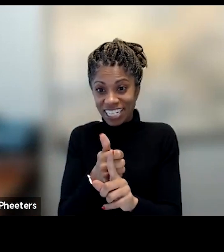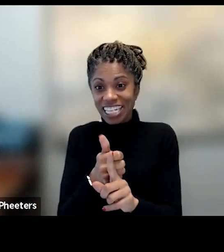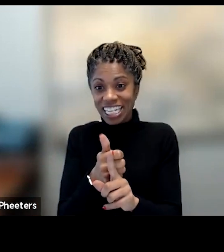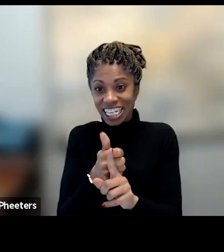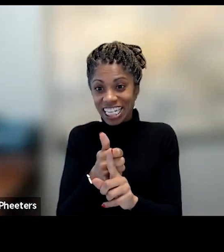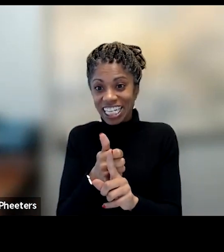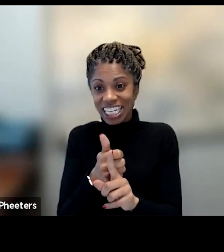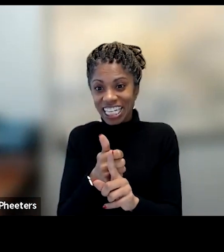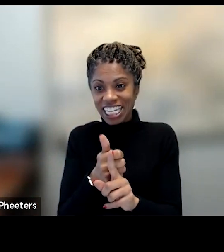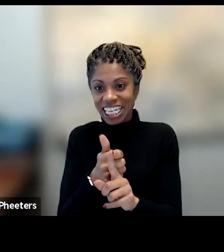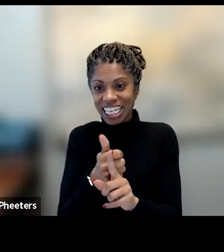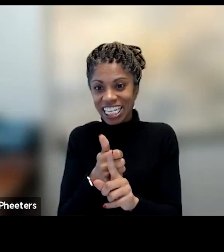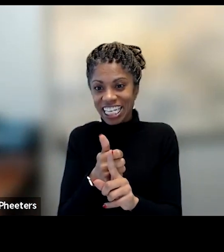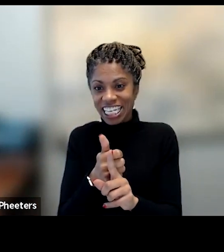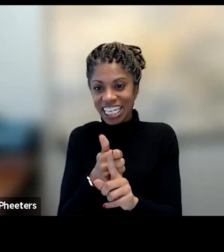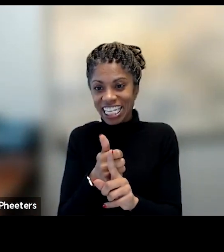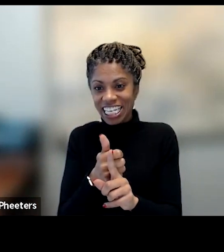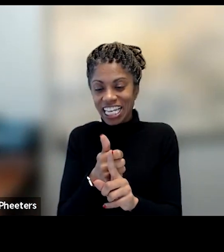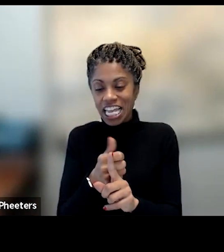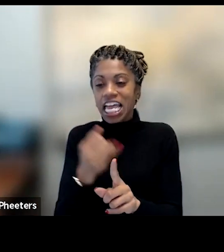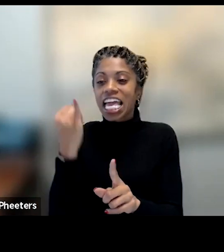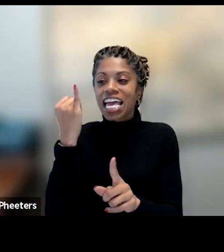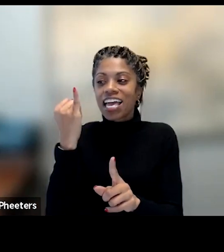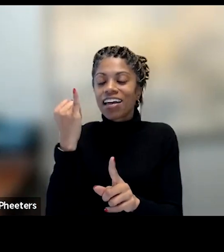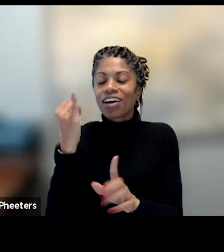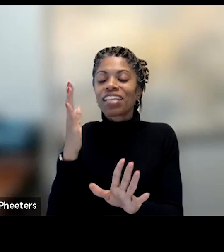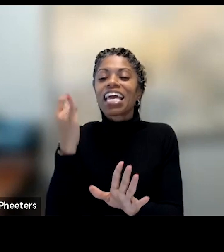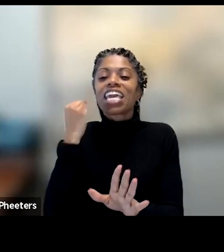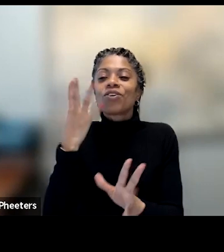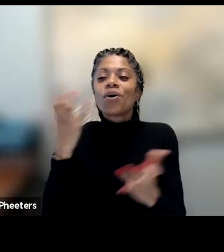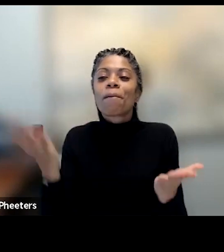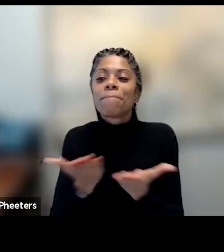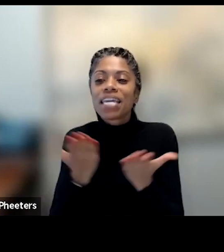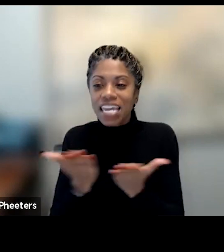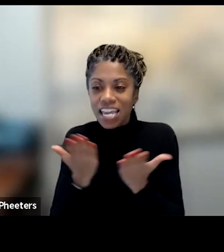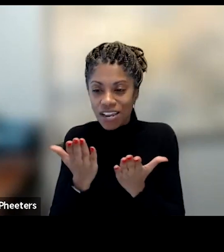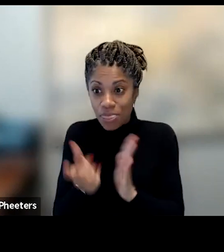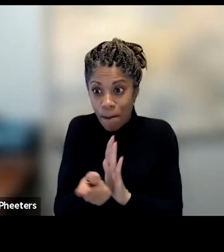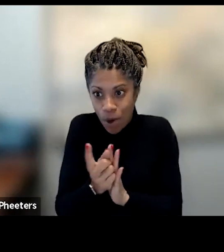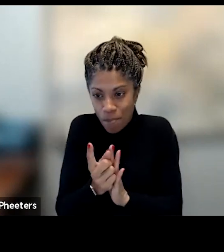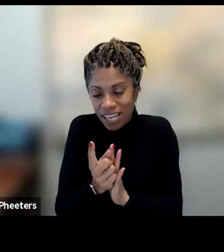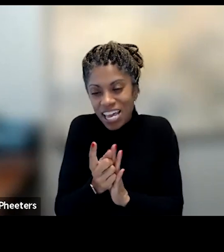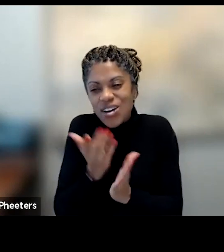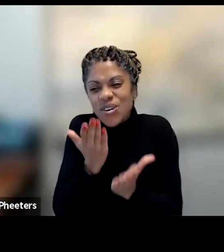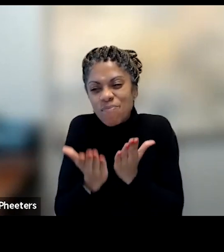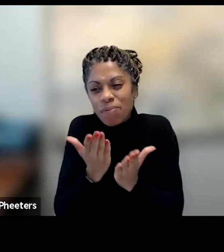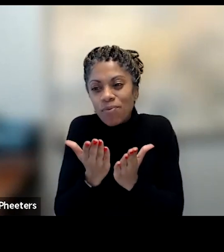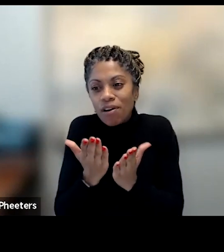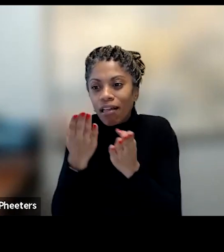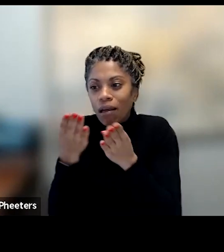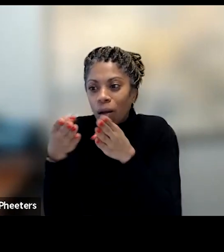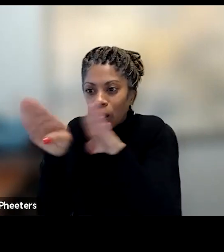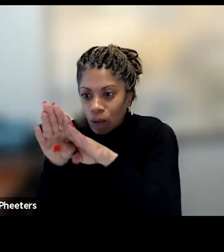join, maybe close out the 2 emails, the holiday shopping list, the WhatsApp group with all your family members.